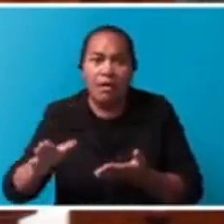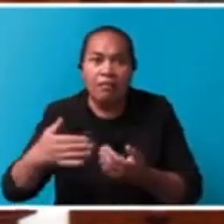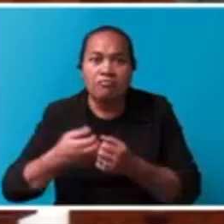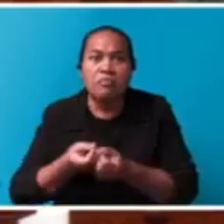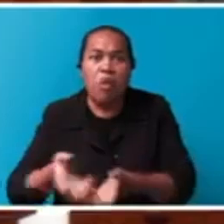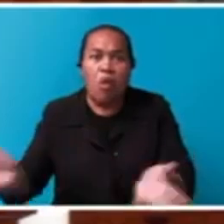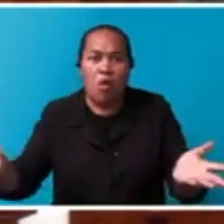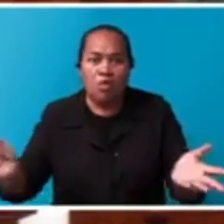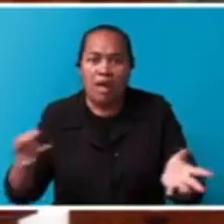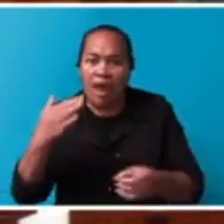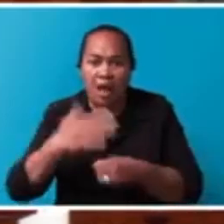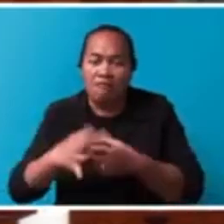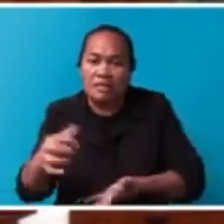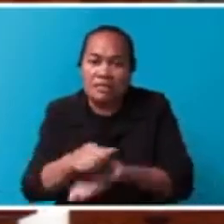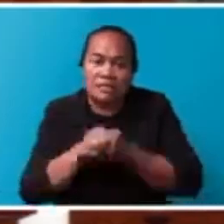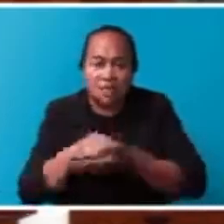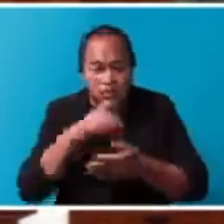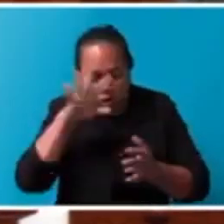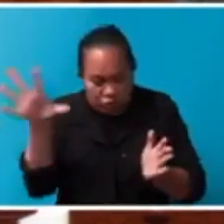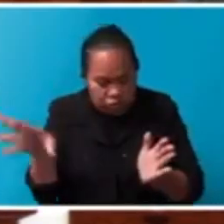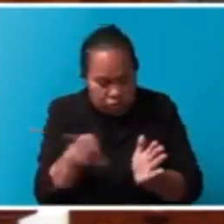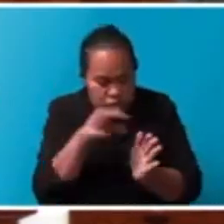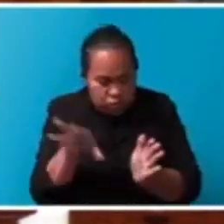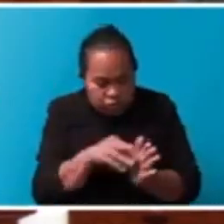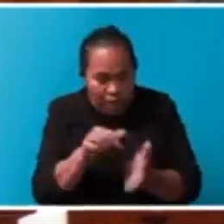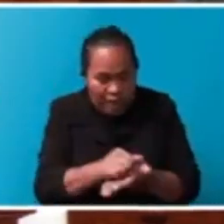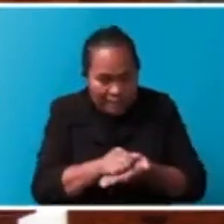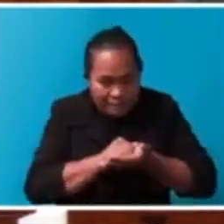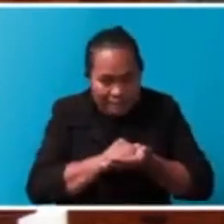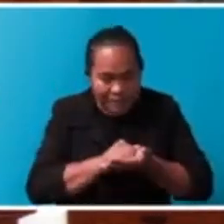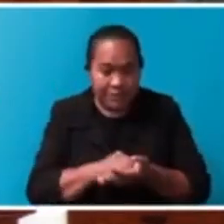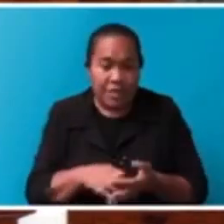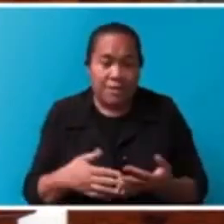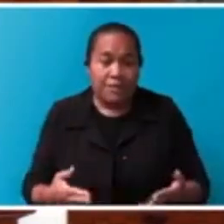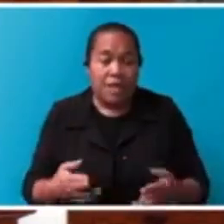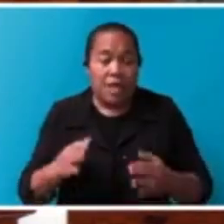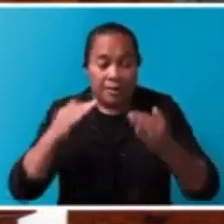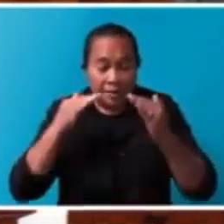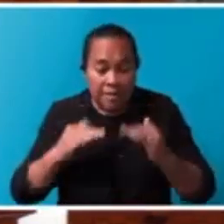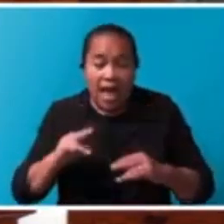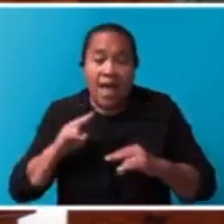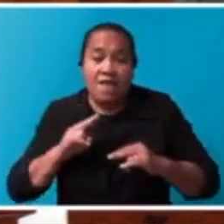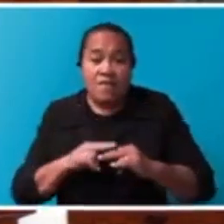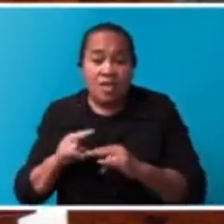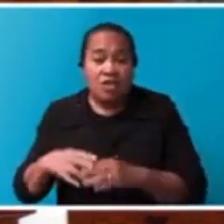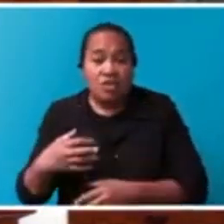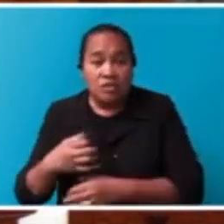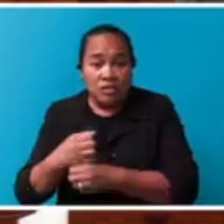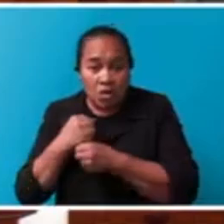generations. Mr. Speaker, Fijian Holding also facilities